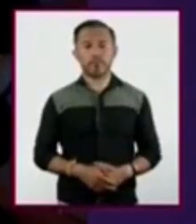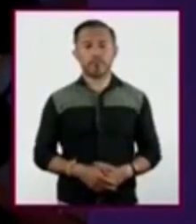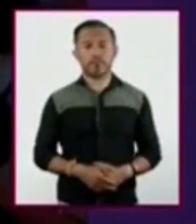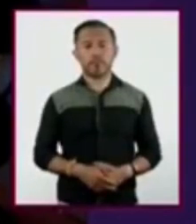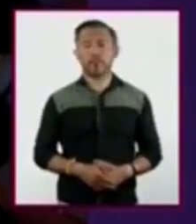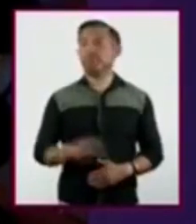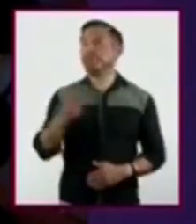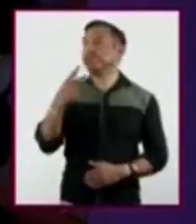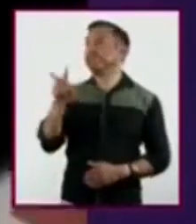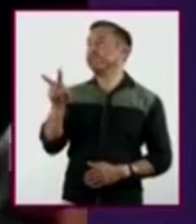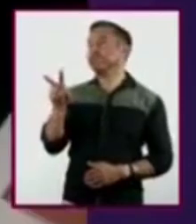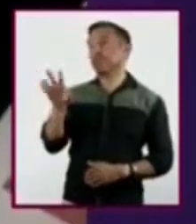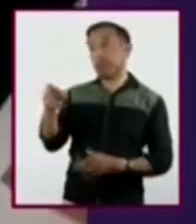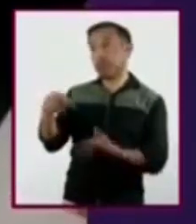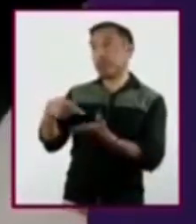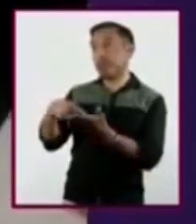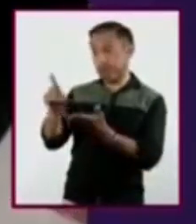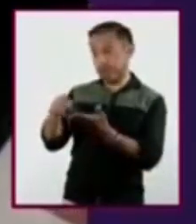Here is your payment.